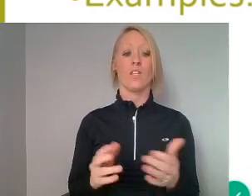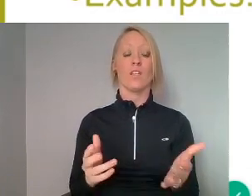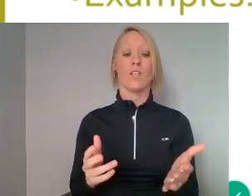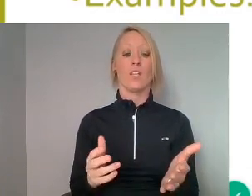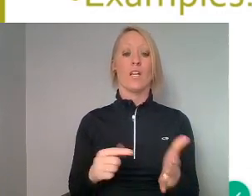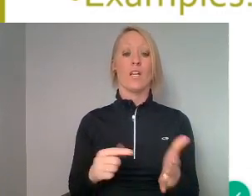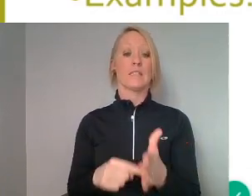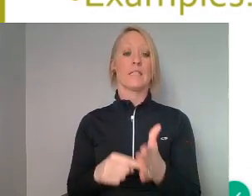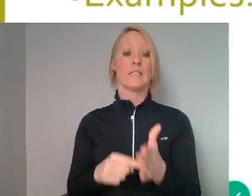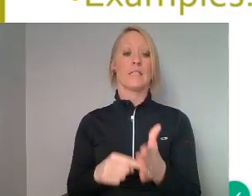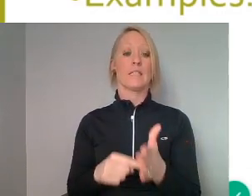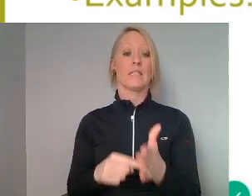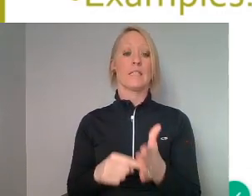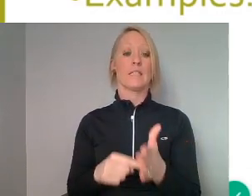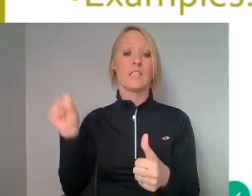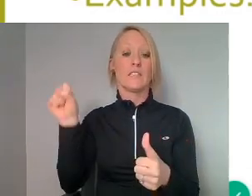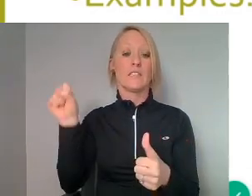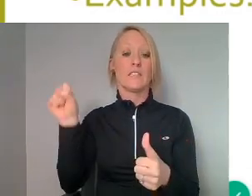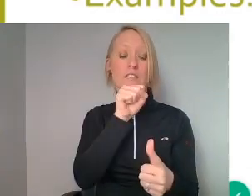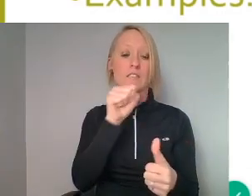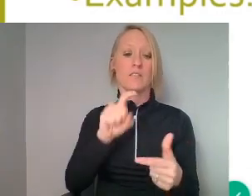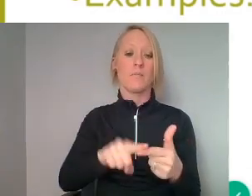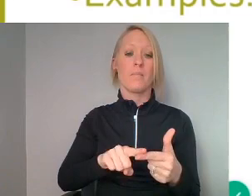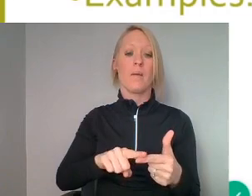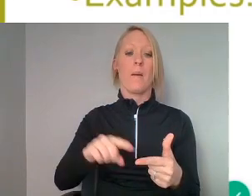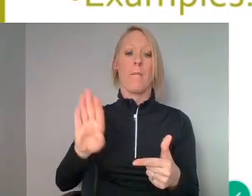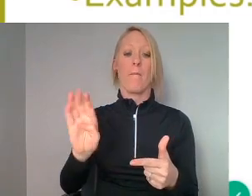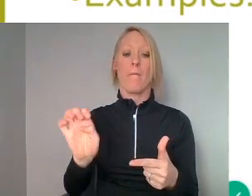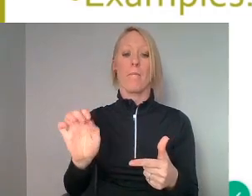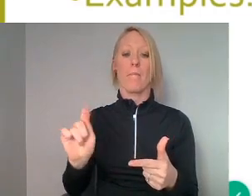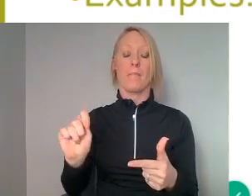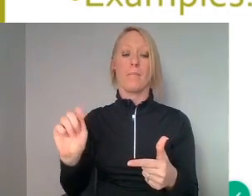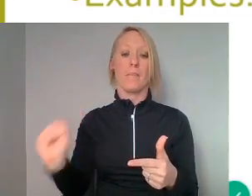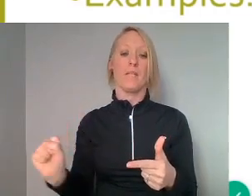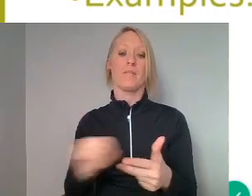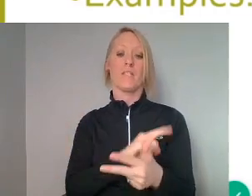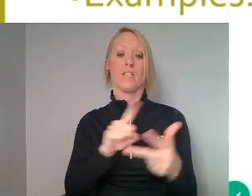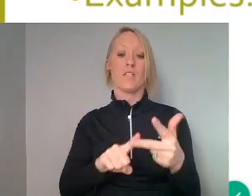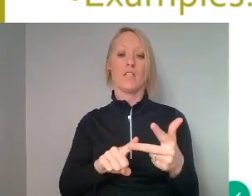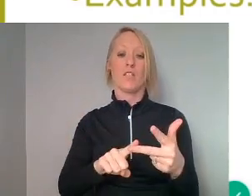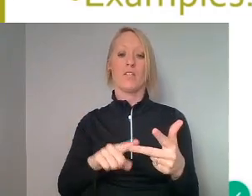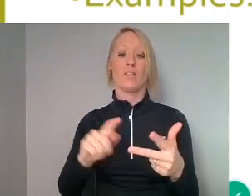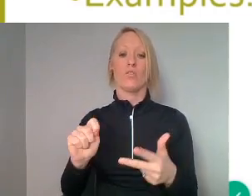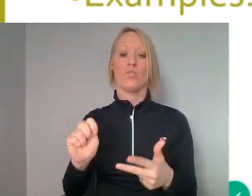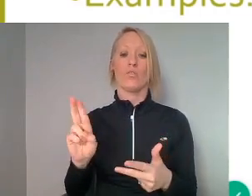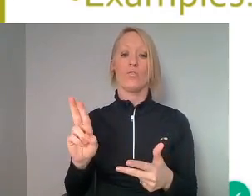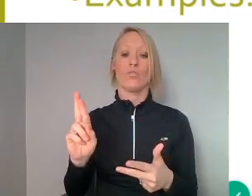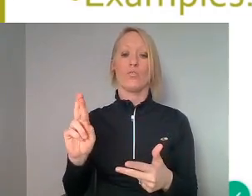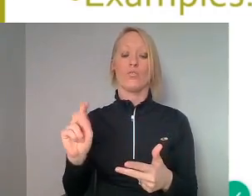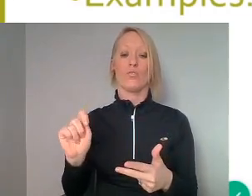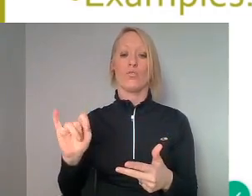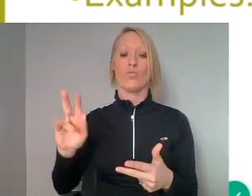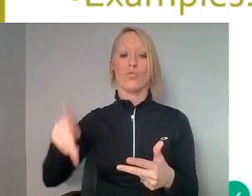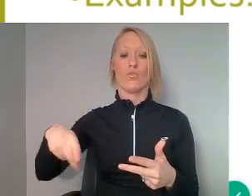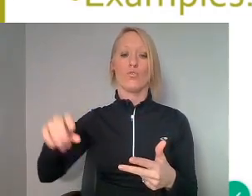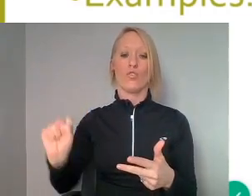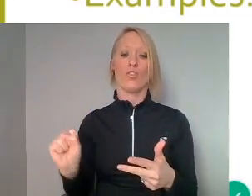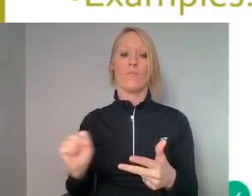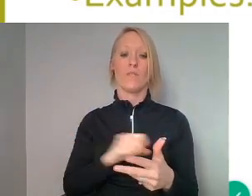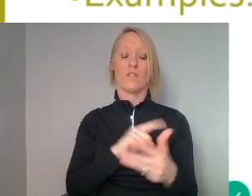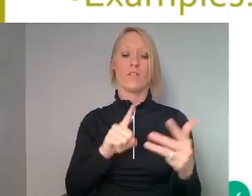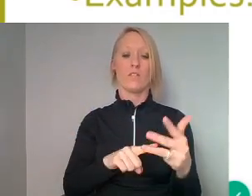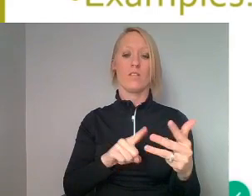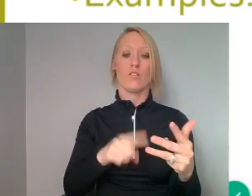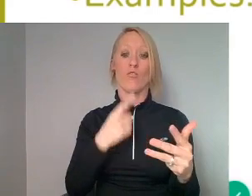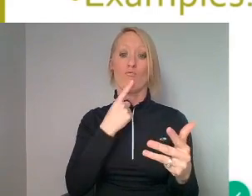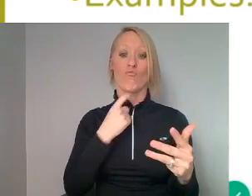beets, turnips, radishes, and parsnips. So if you take a look at the beets that are in that picture, you can see those little like hairy roots shooting